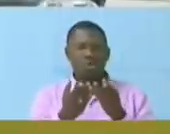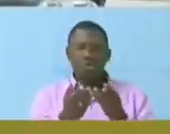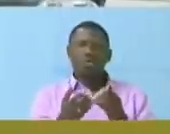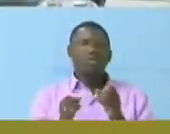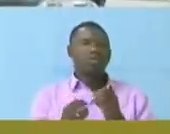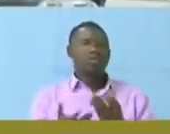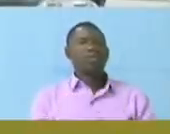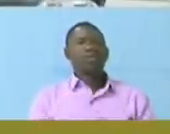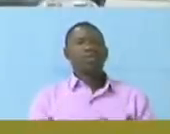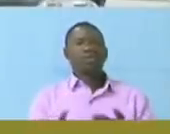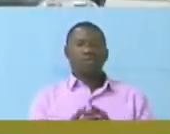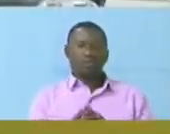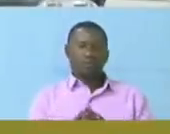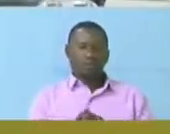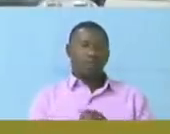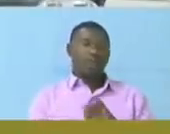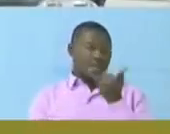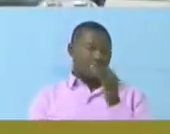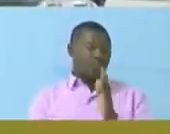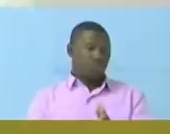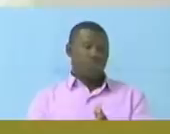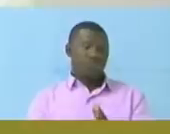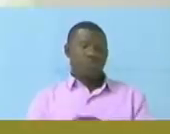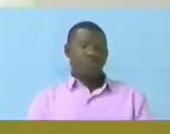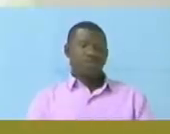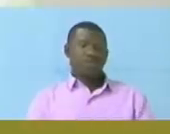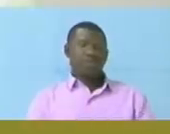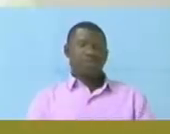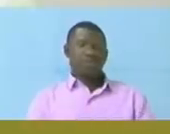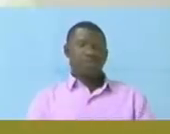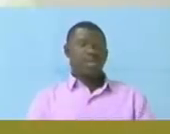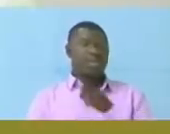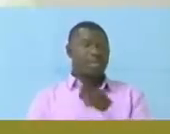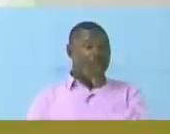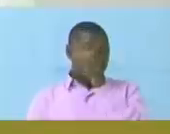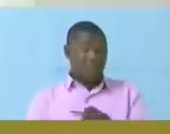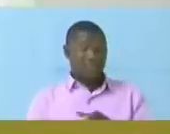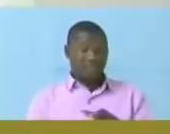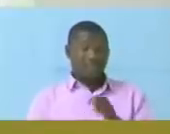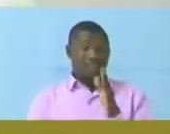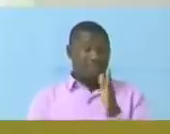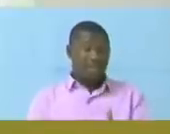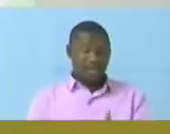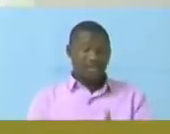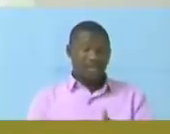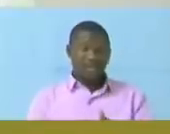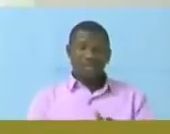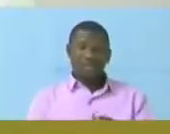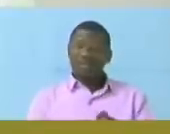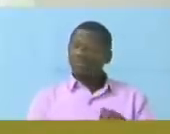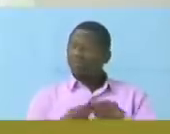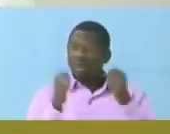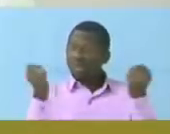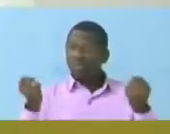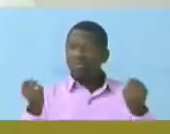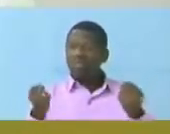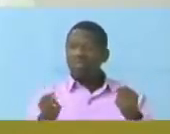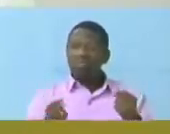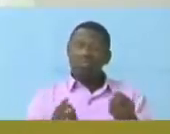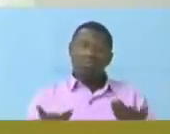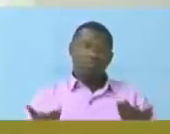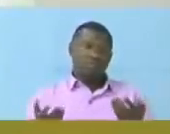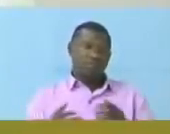that's true. And that's a violation of the person's rights. Let's be gender neutral here.